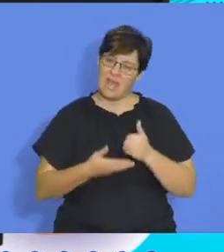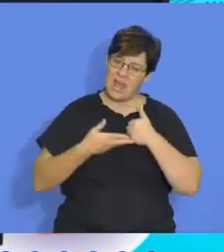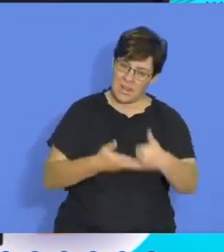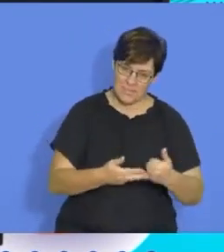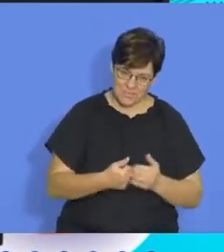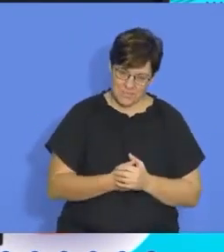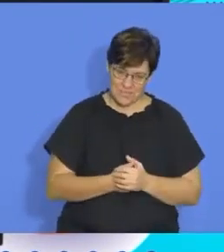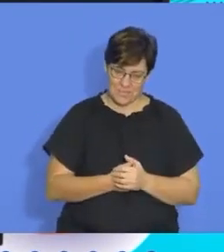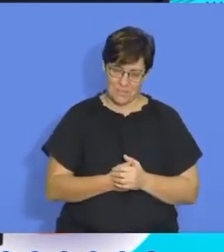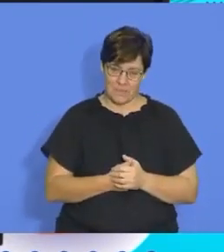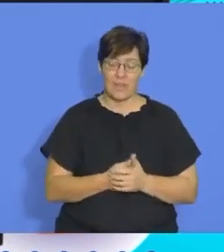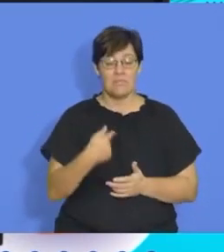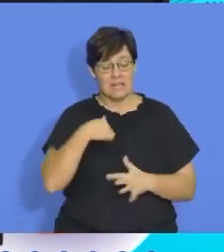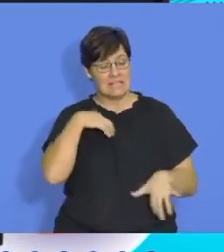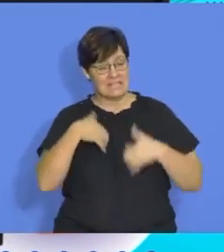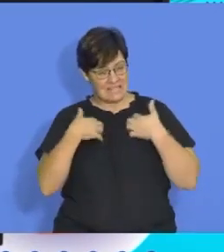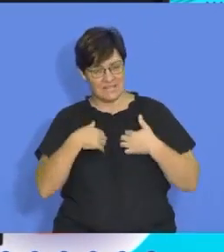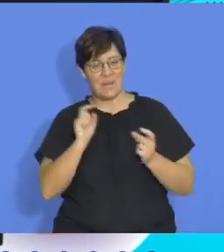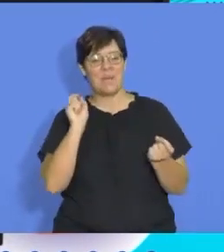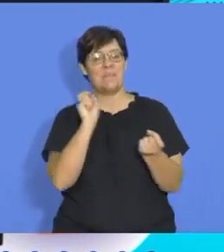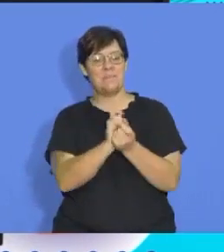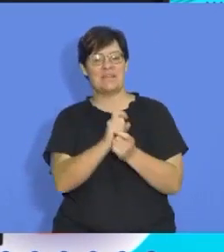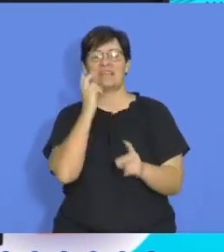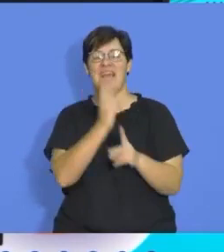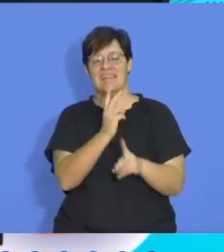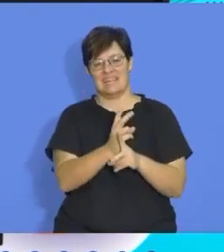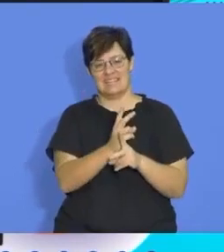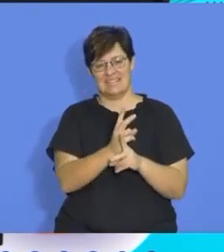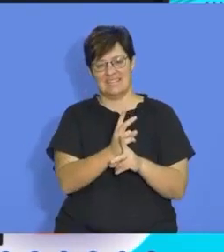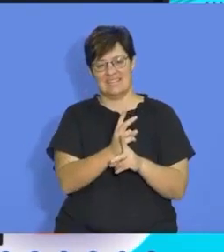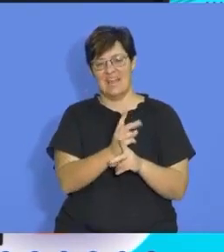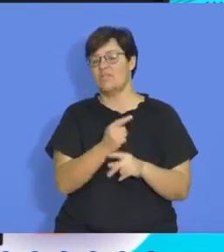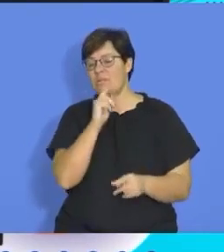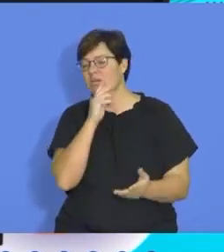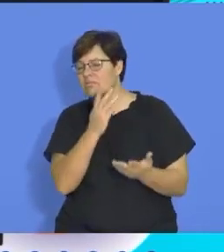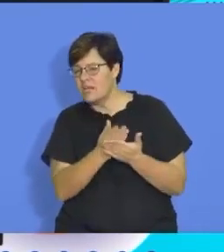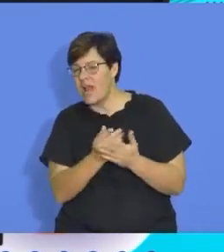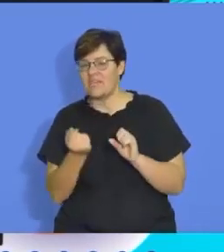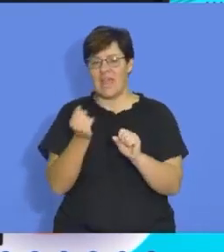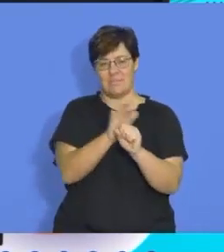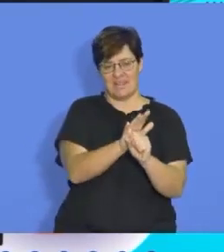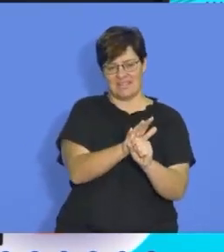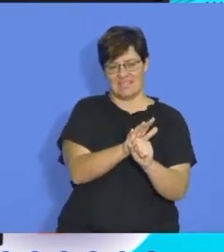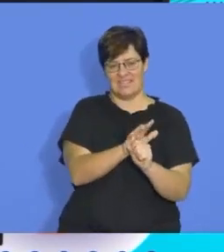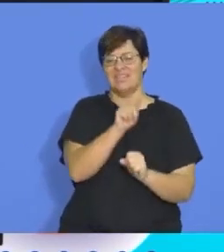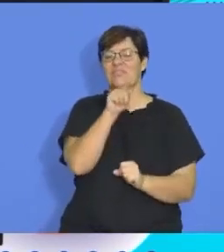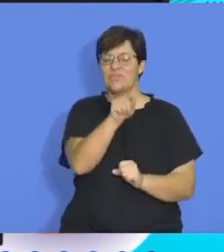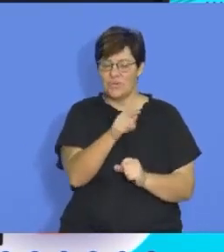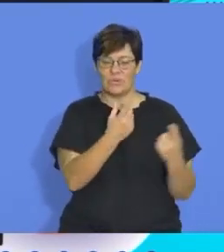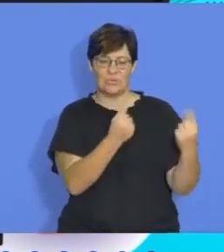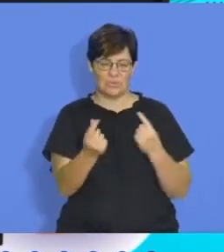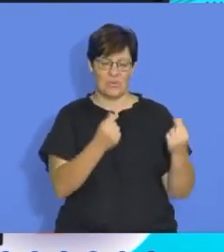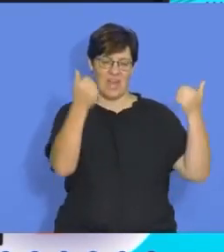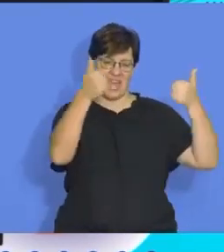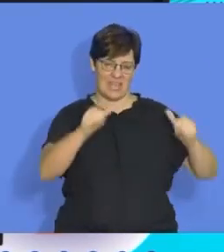accounting students, assisting you, and I'm looking forward to meeting you once again and making some kind of